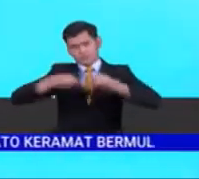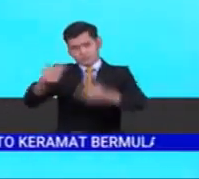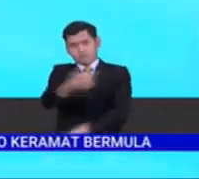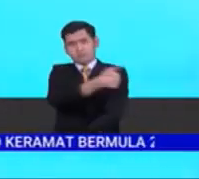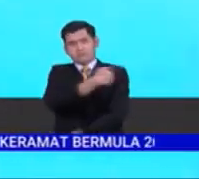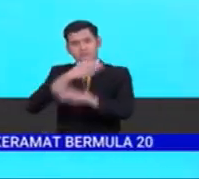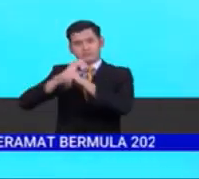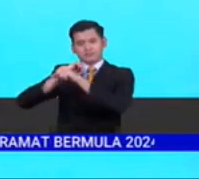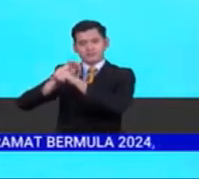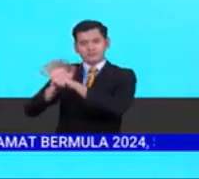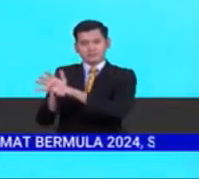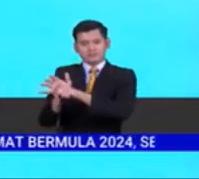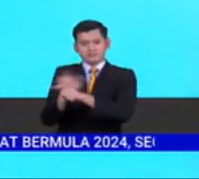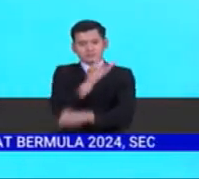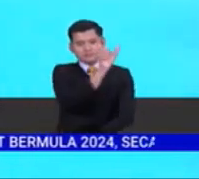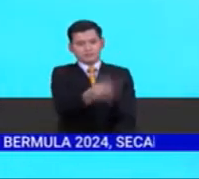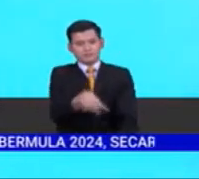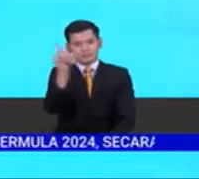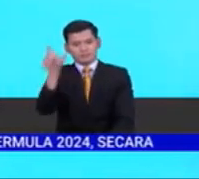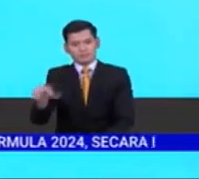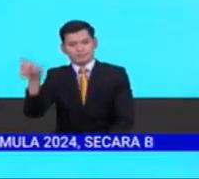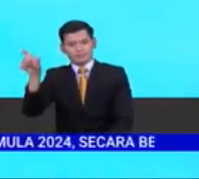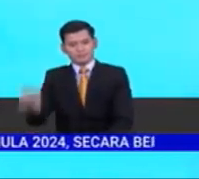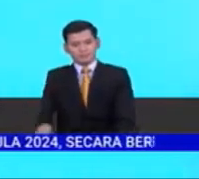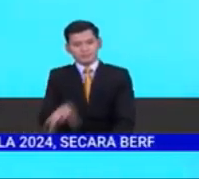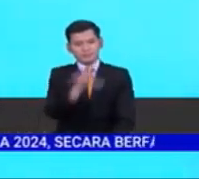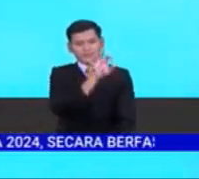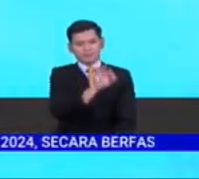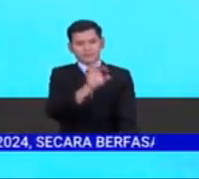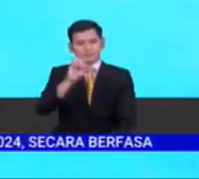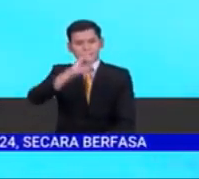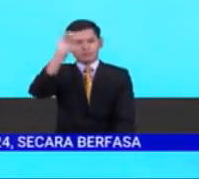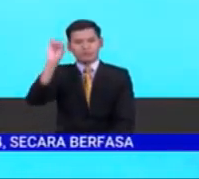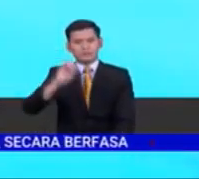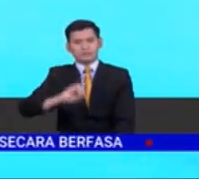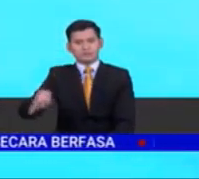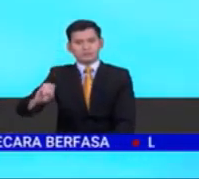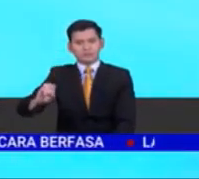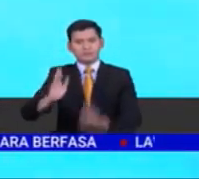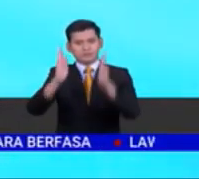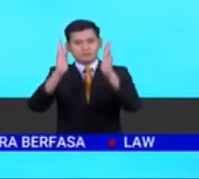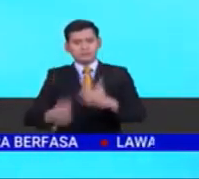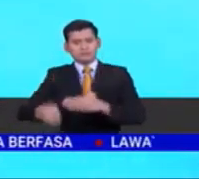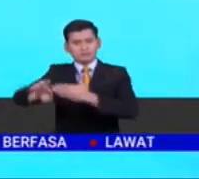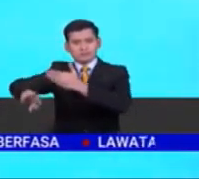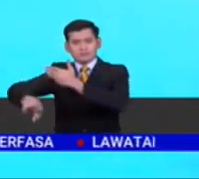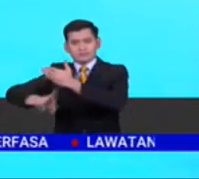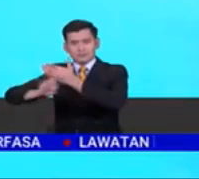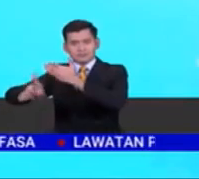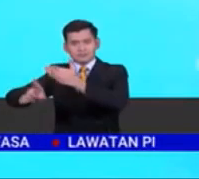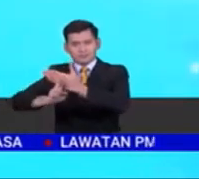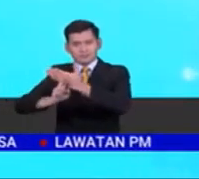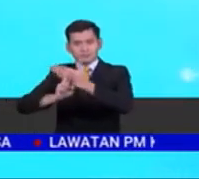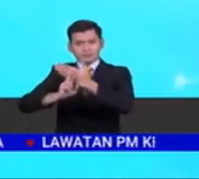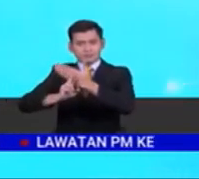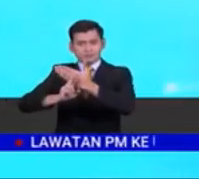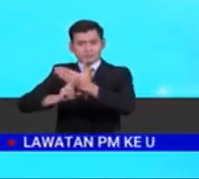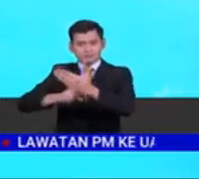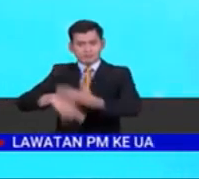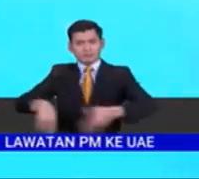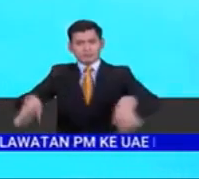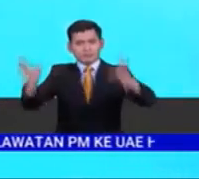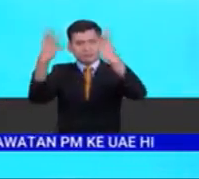be vaccinated, almost 90% of the high-risk population in ASEAN has